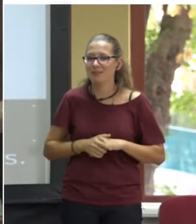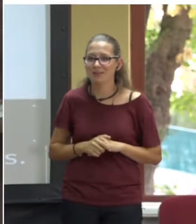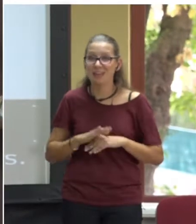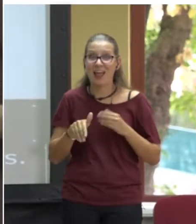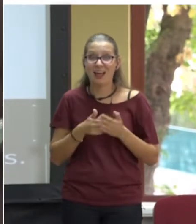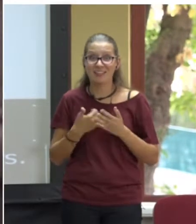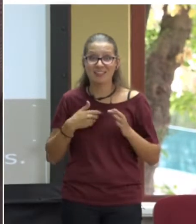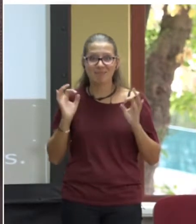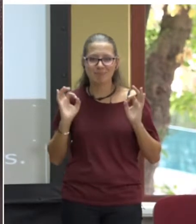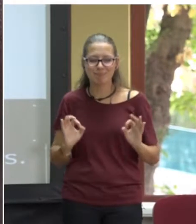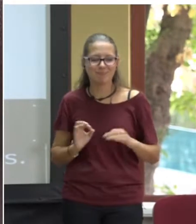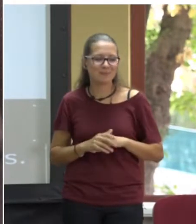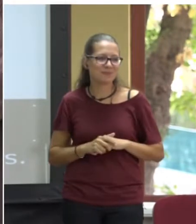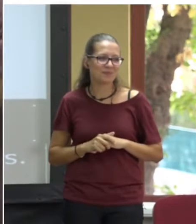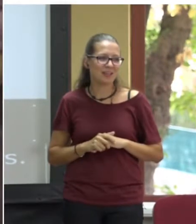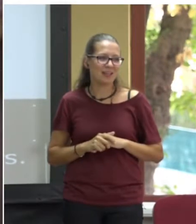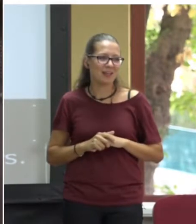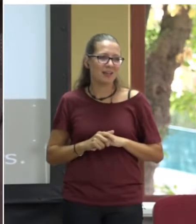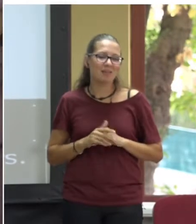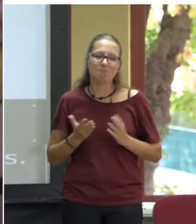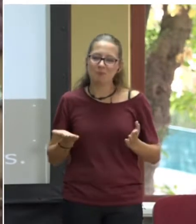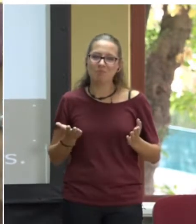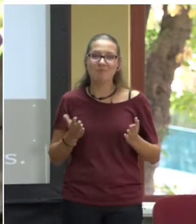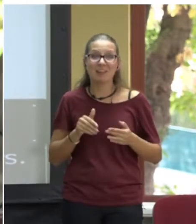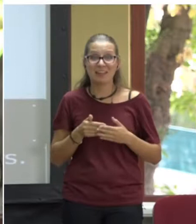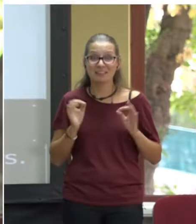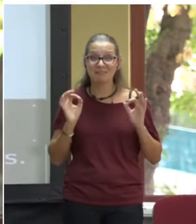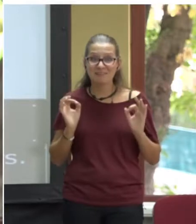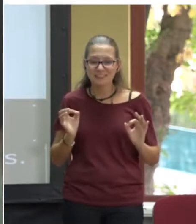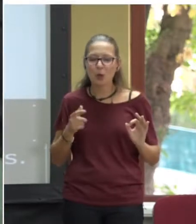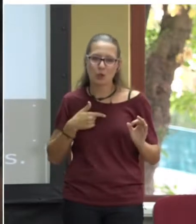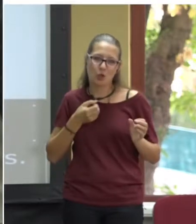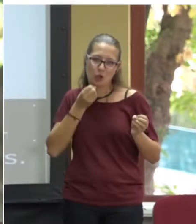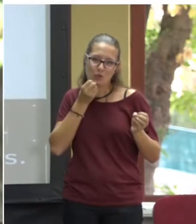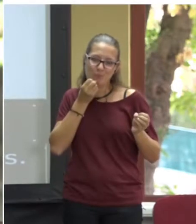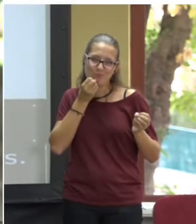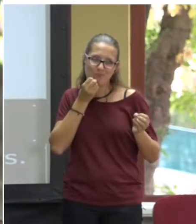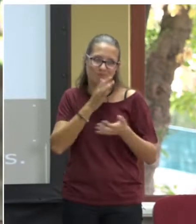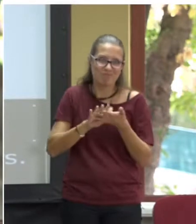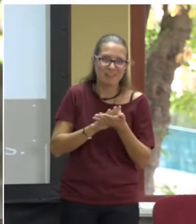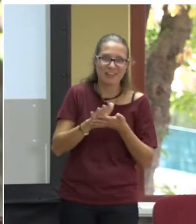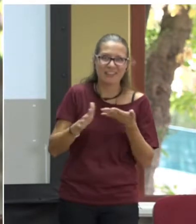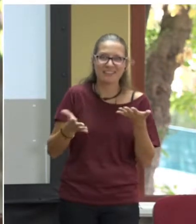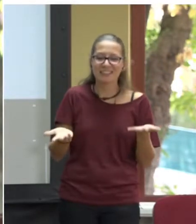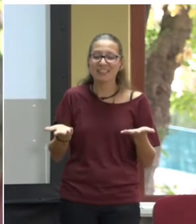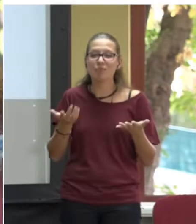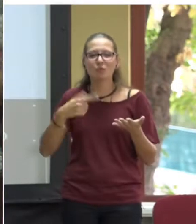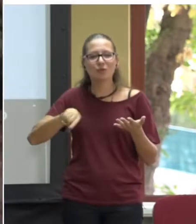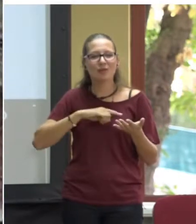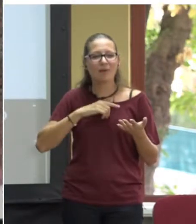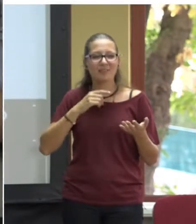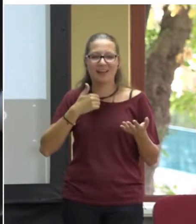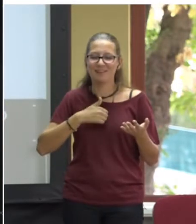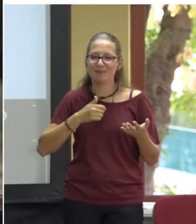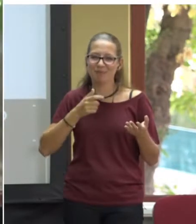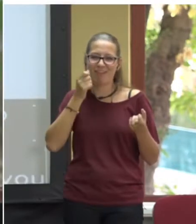to ask you to switch seats, please. And while you get ready, I would just like to mention that we're currently witnessing